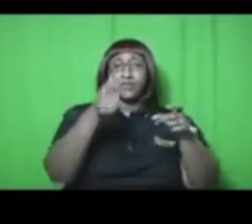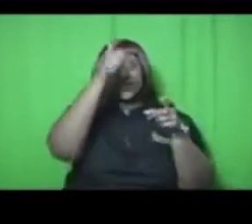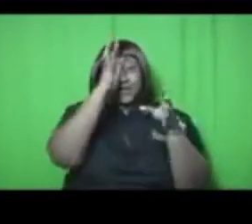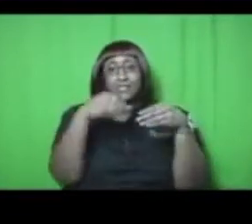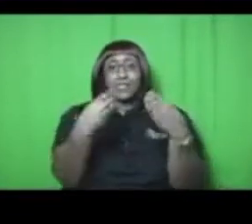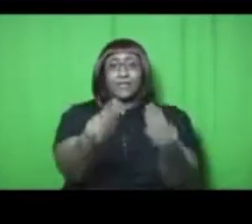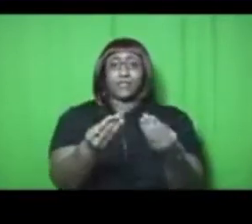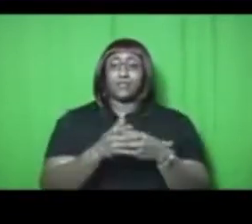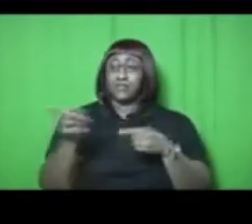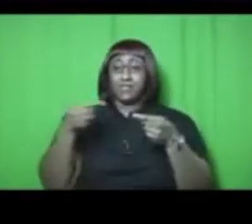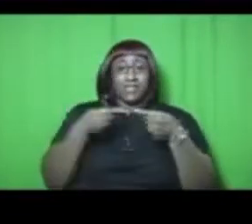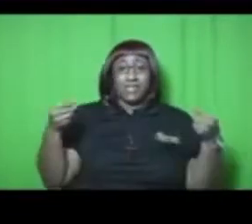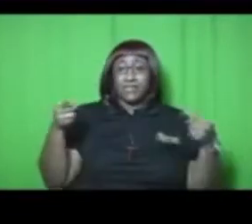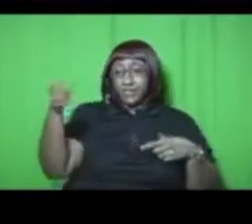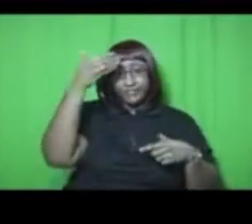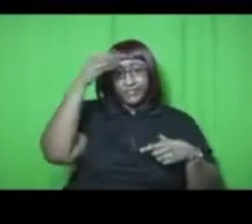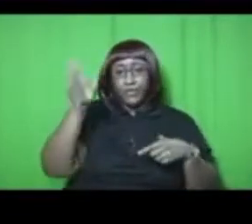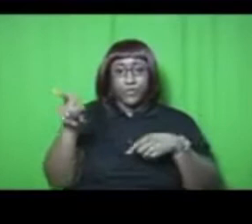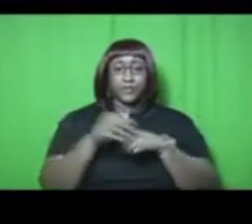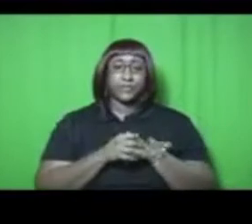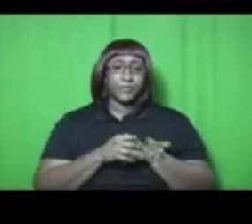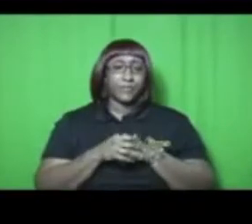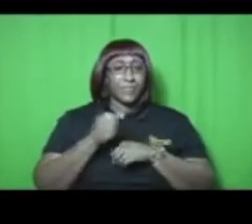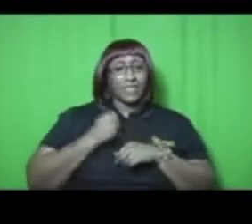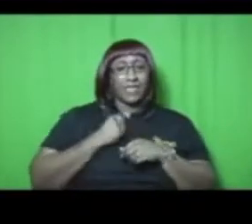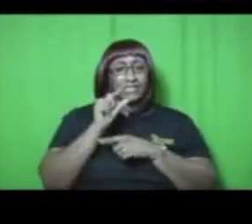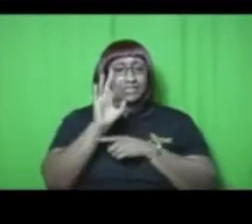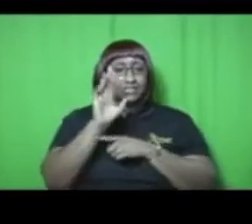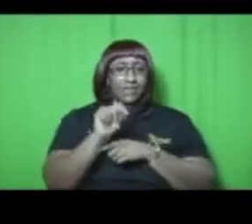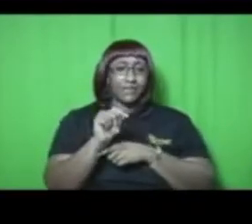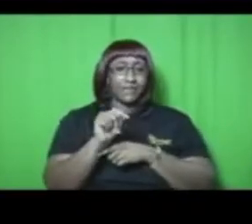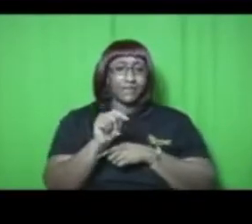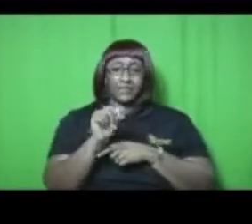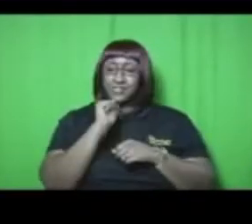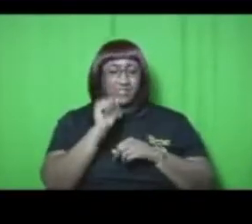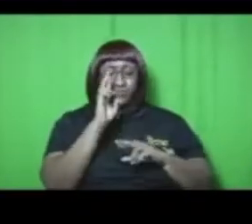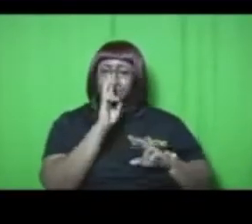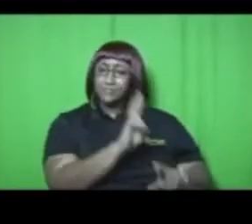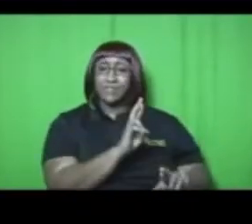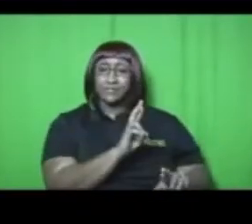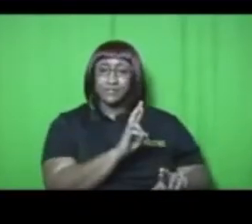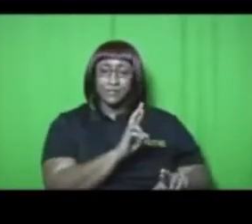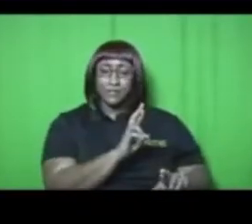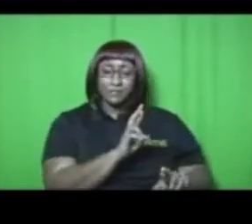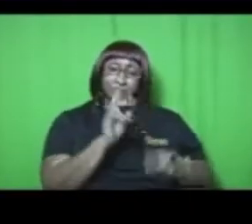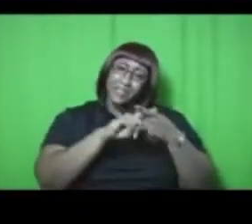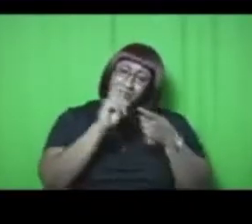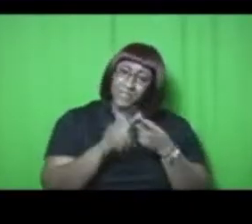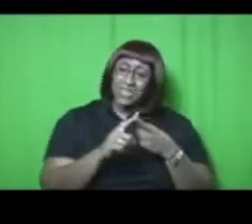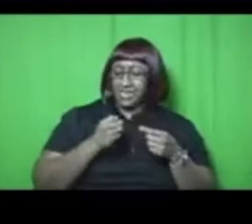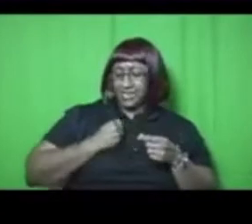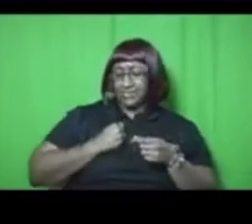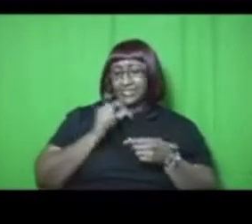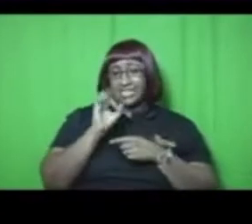That's right. Your enemy won't even know it. And what happened was his gift was disrespected. And then his gift